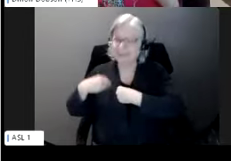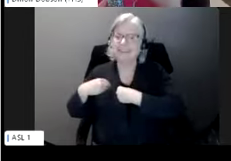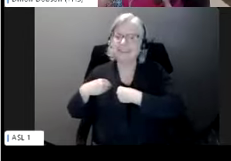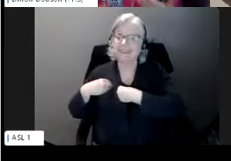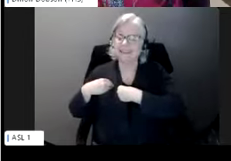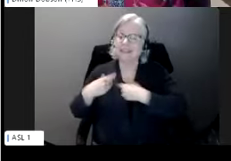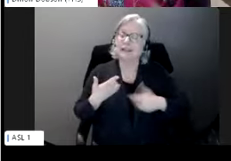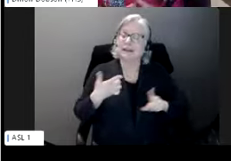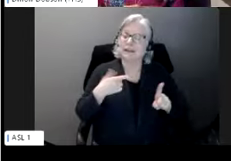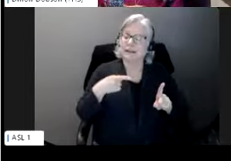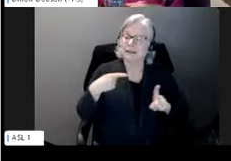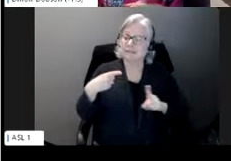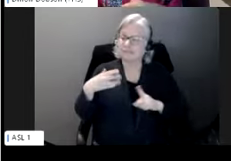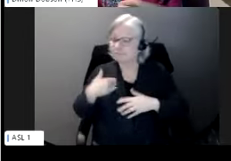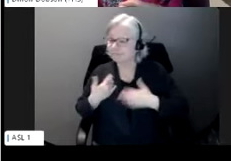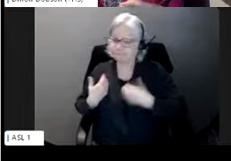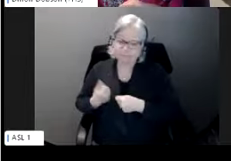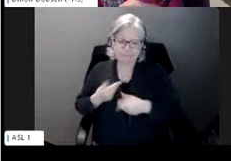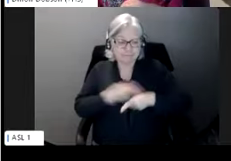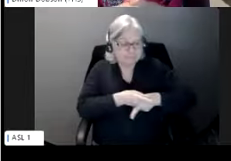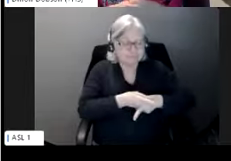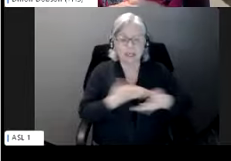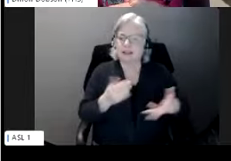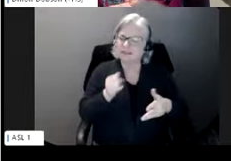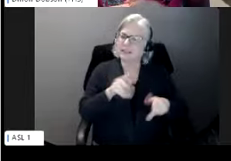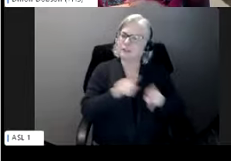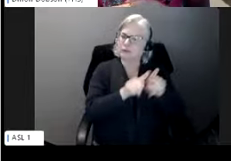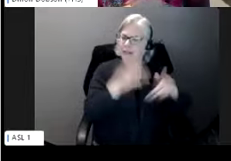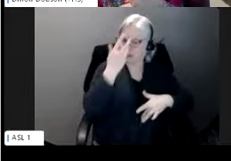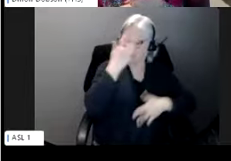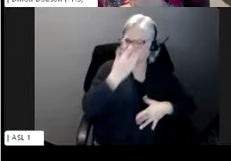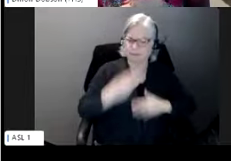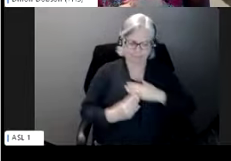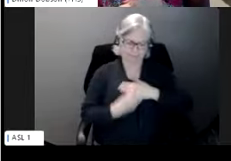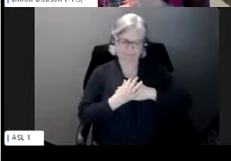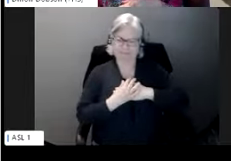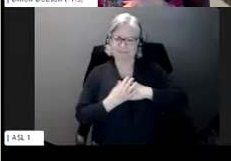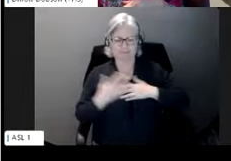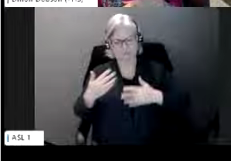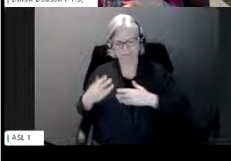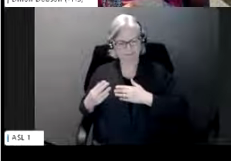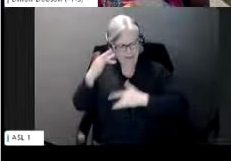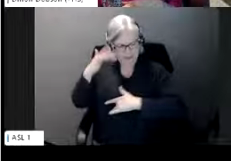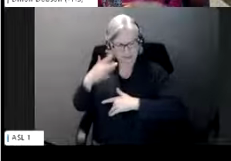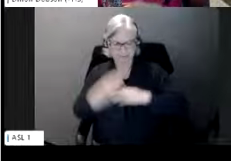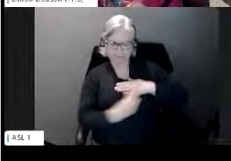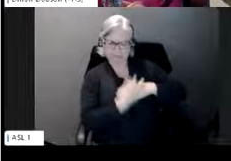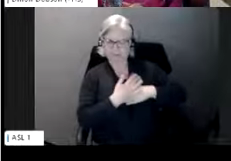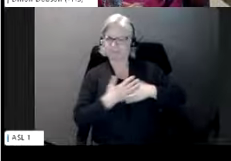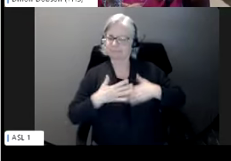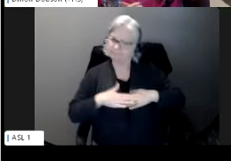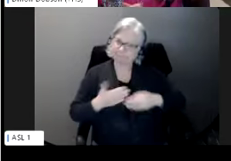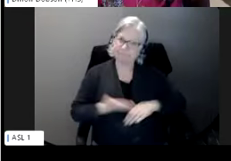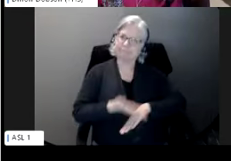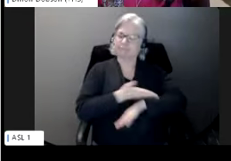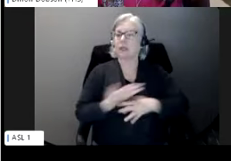behavioral components to physical illness that can arise. We know socially, pet owners say that the pets help them connect with